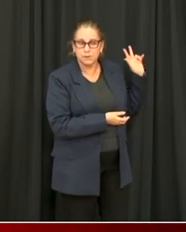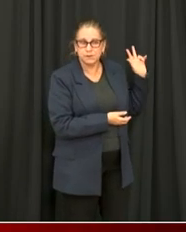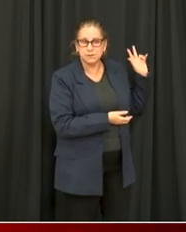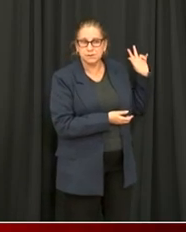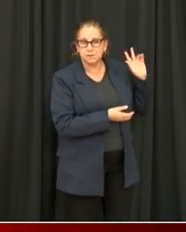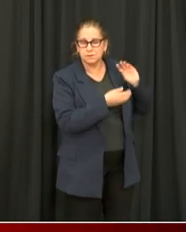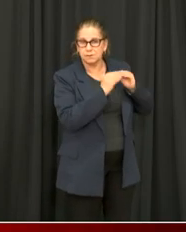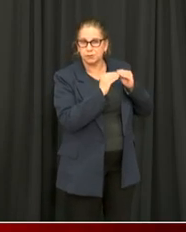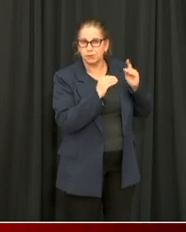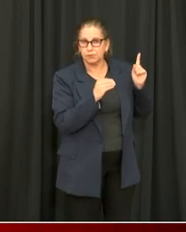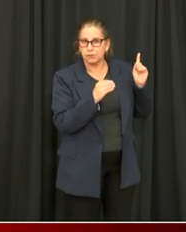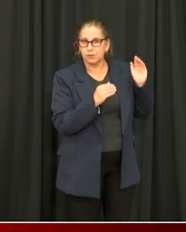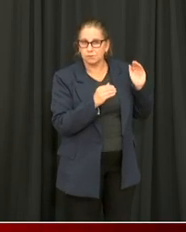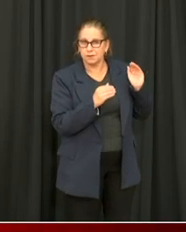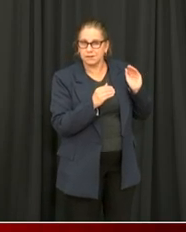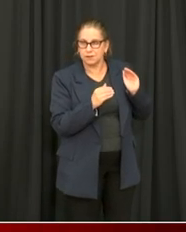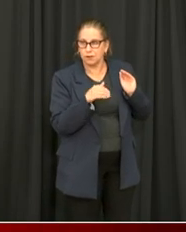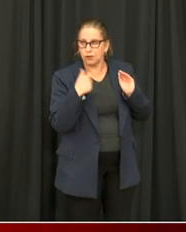where we're going to be.